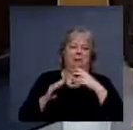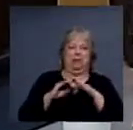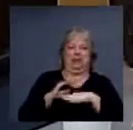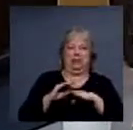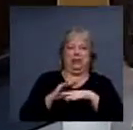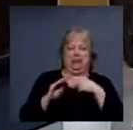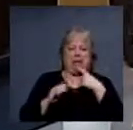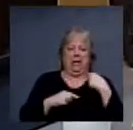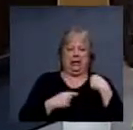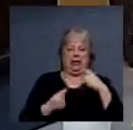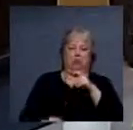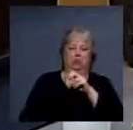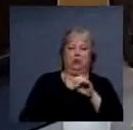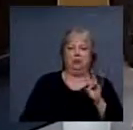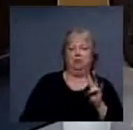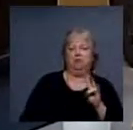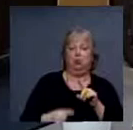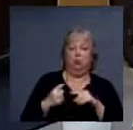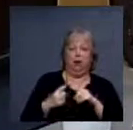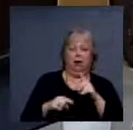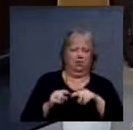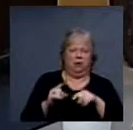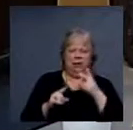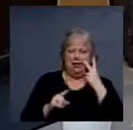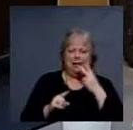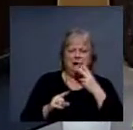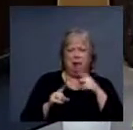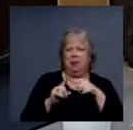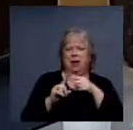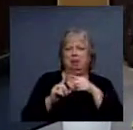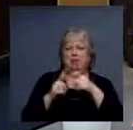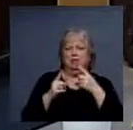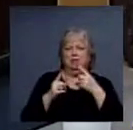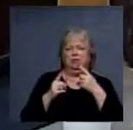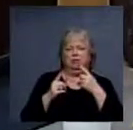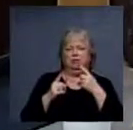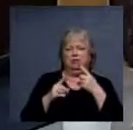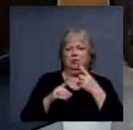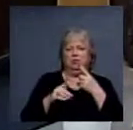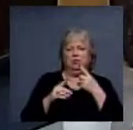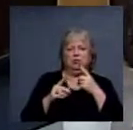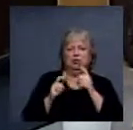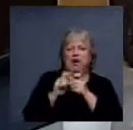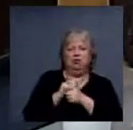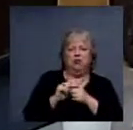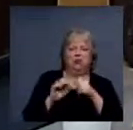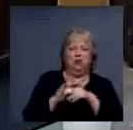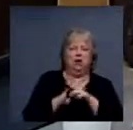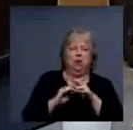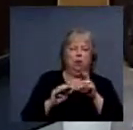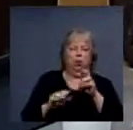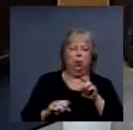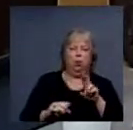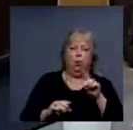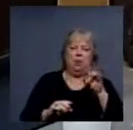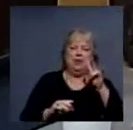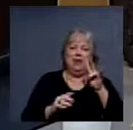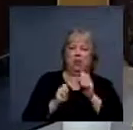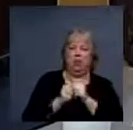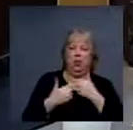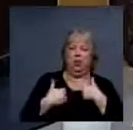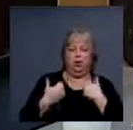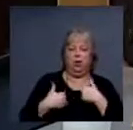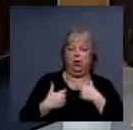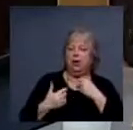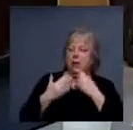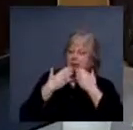I could not see any results in Ward 6 with the youth. And I thank you because